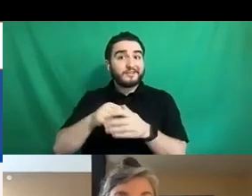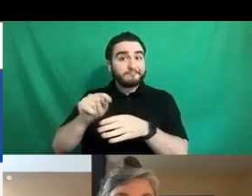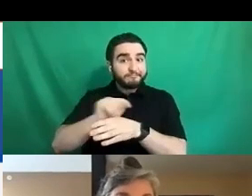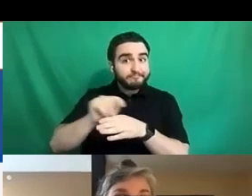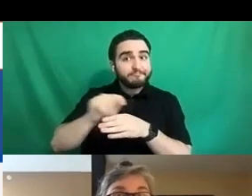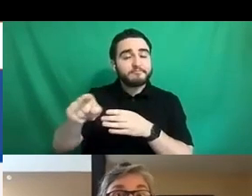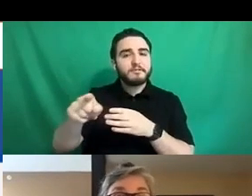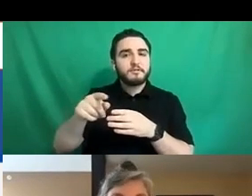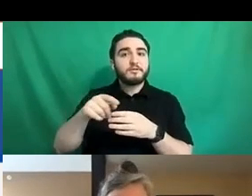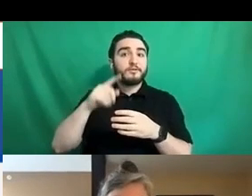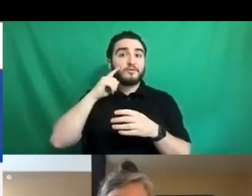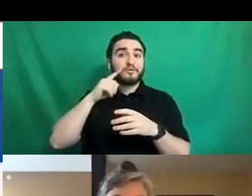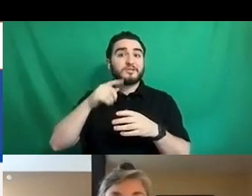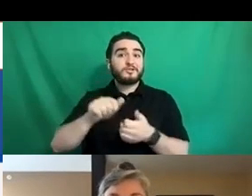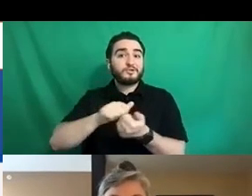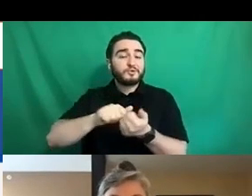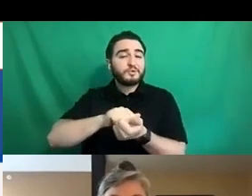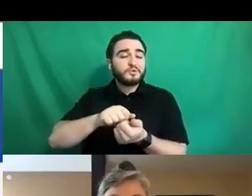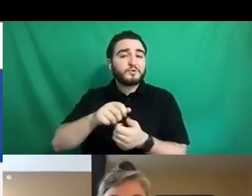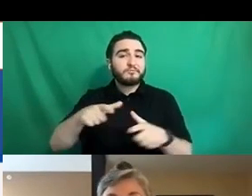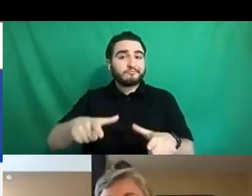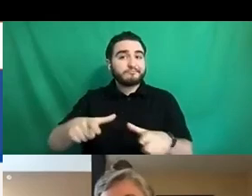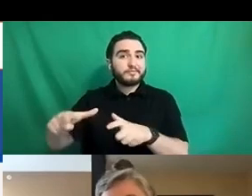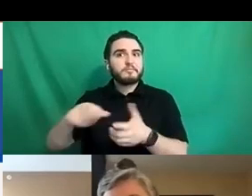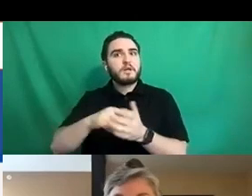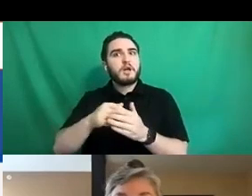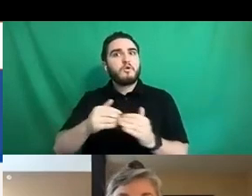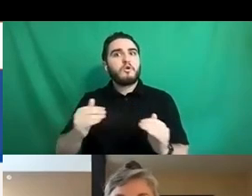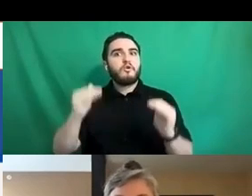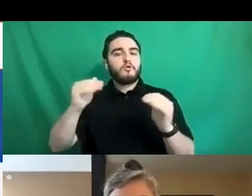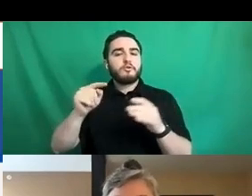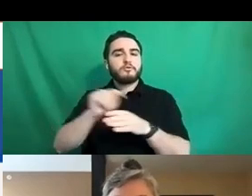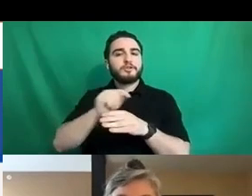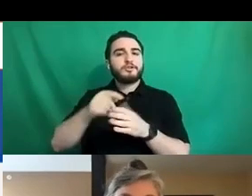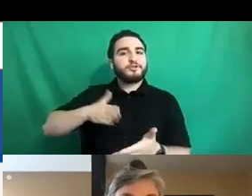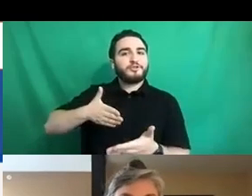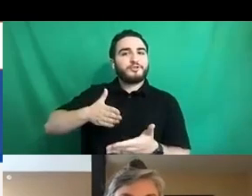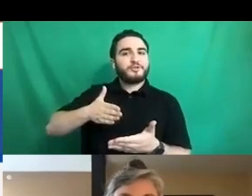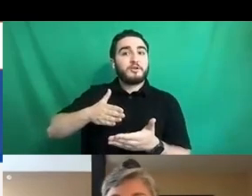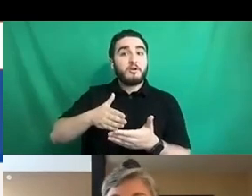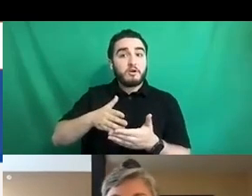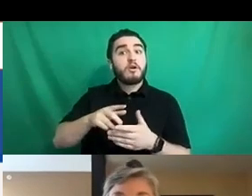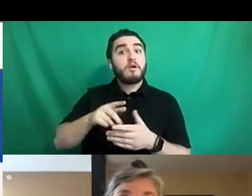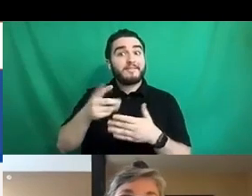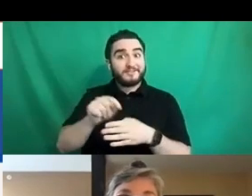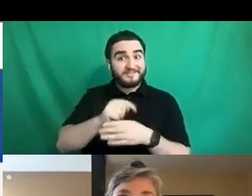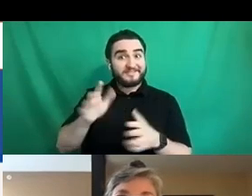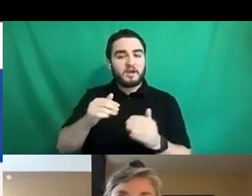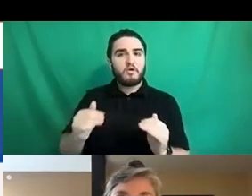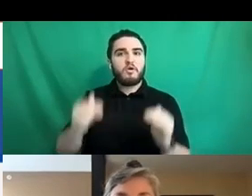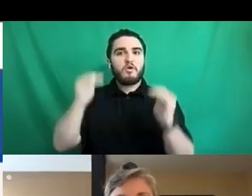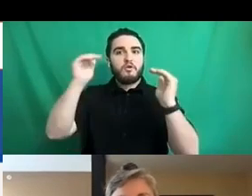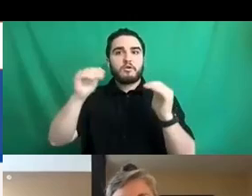going to train you to be a sous chef, a prep cook. And then once you've got that skill set, I'm going to offer to train you as a